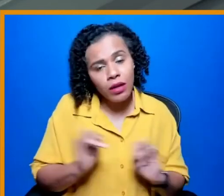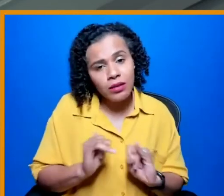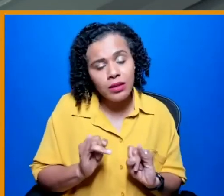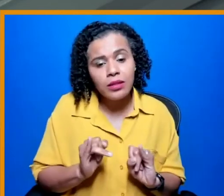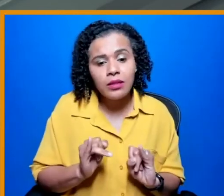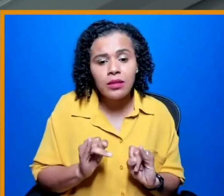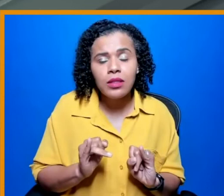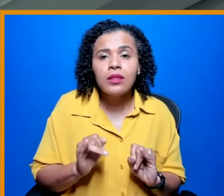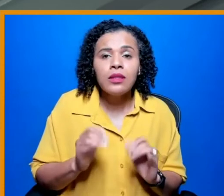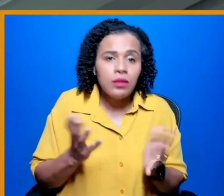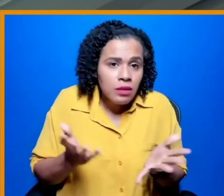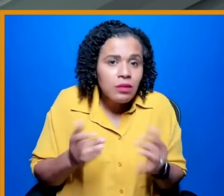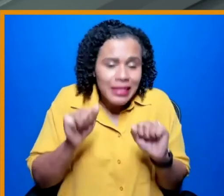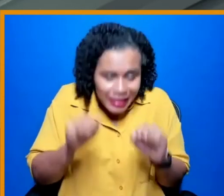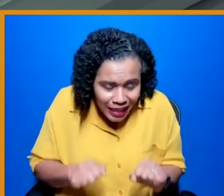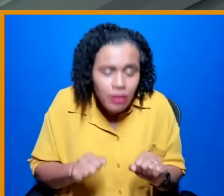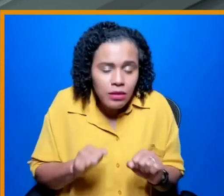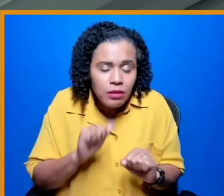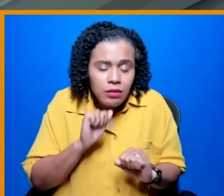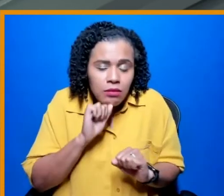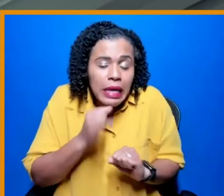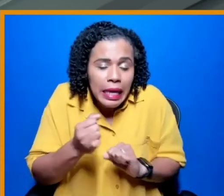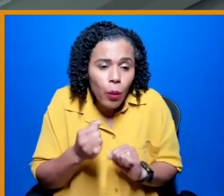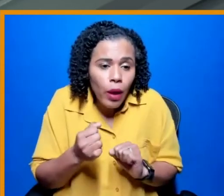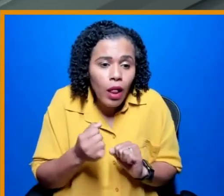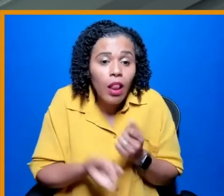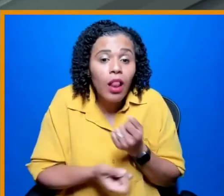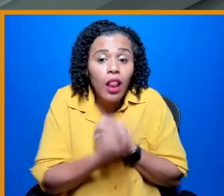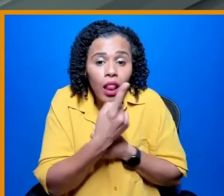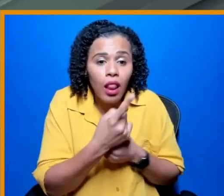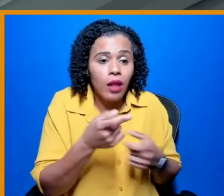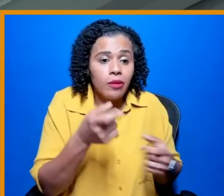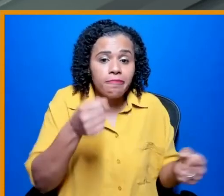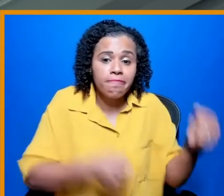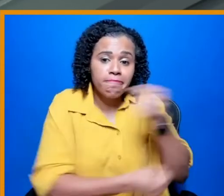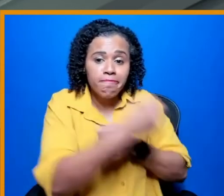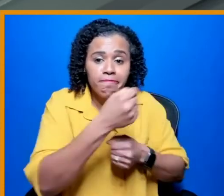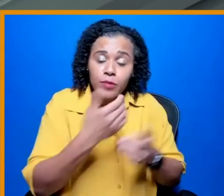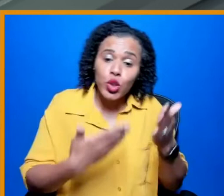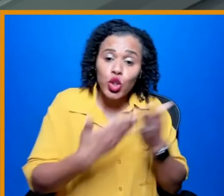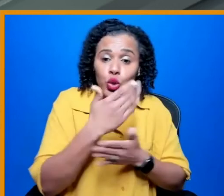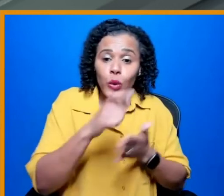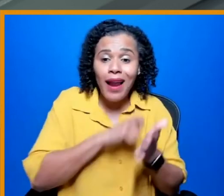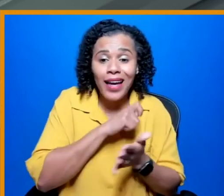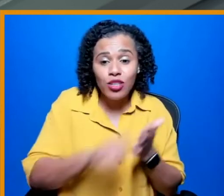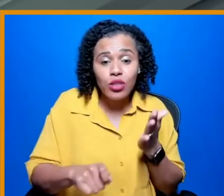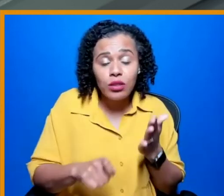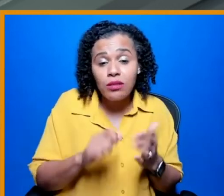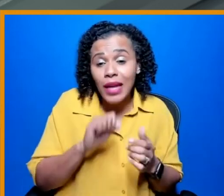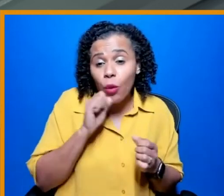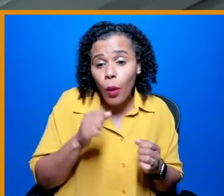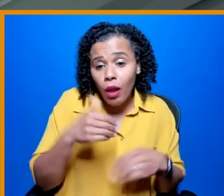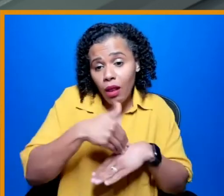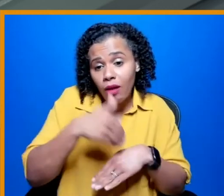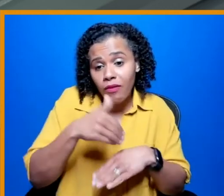where it will cause problems, probably, if you end up having a leadership election in the course of